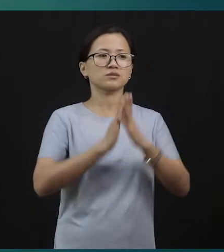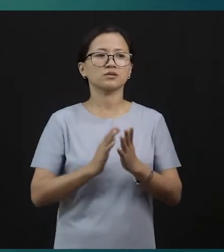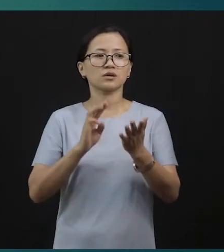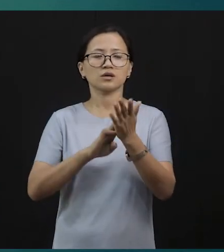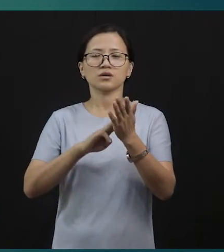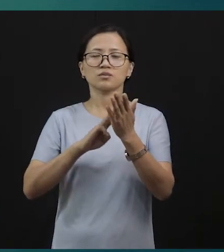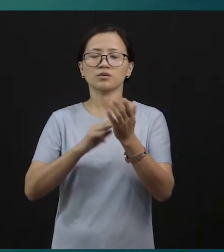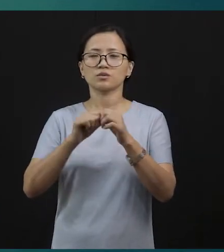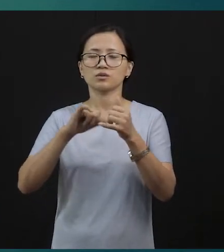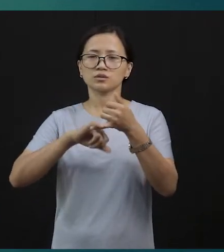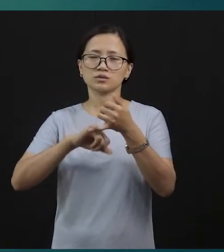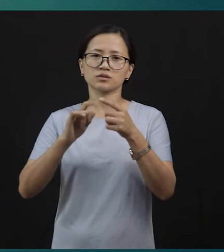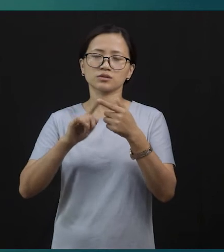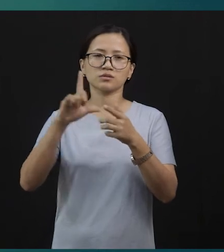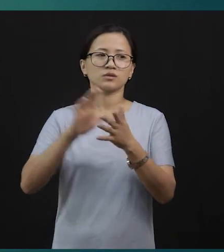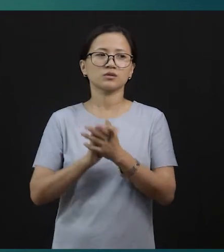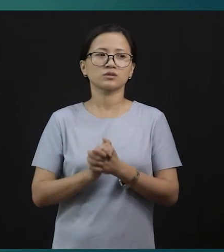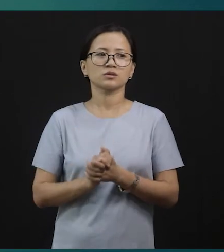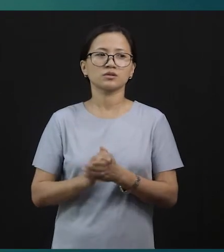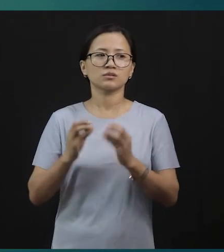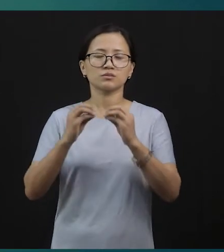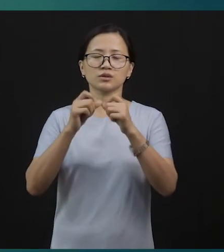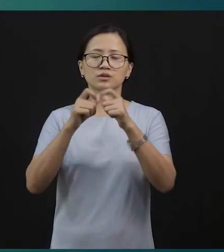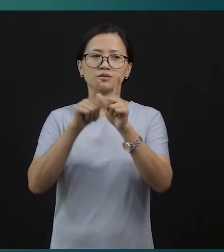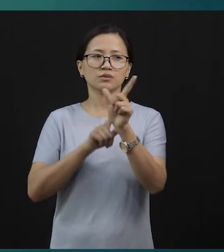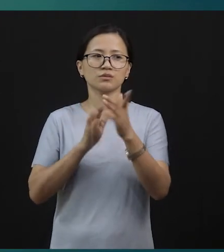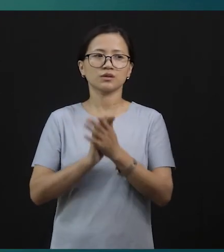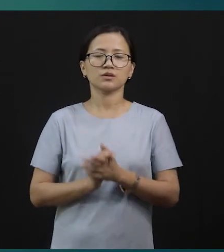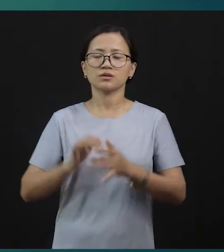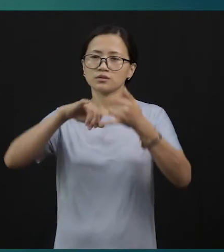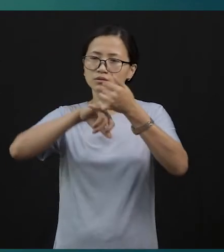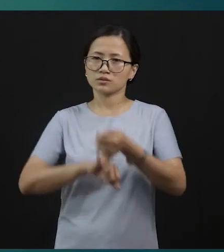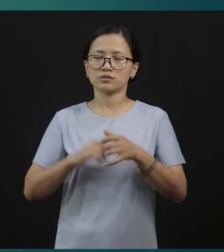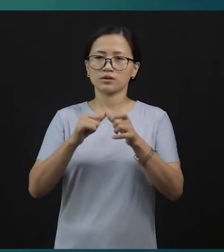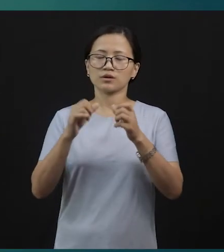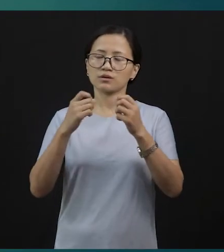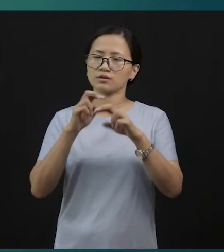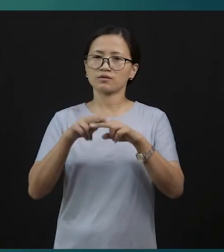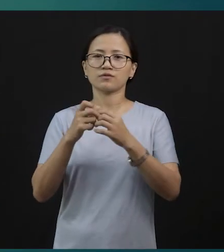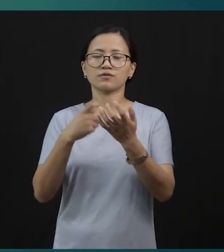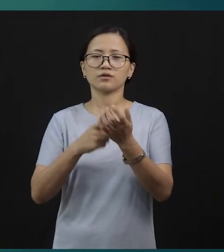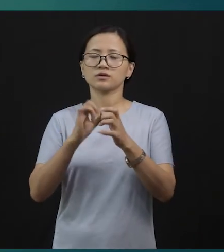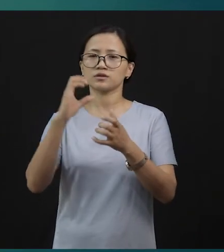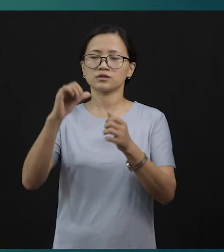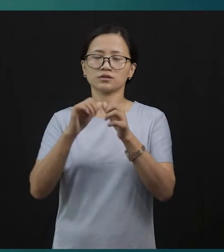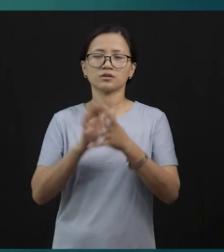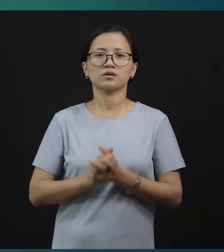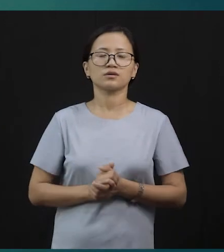Bay in South Africa. So the tree is still there, okay? The tree that was used by